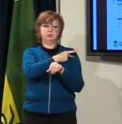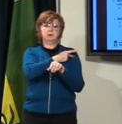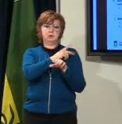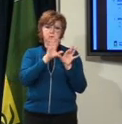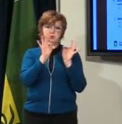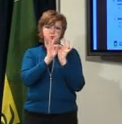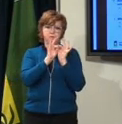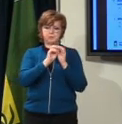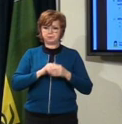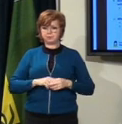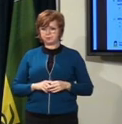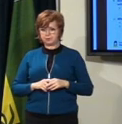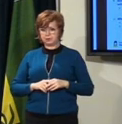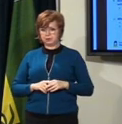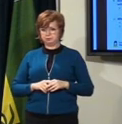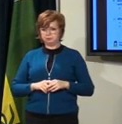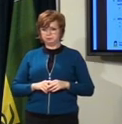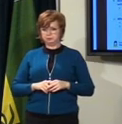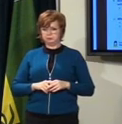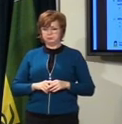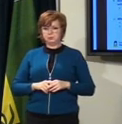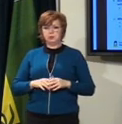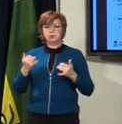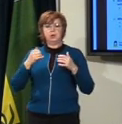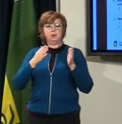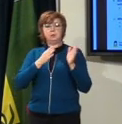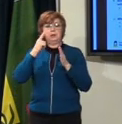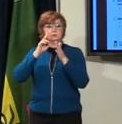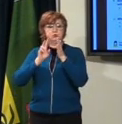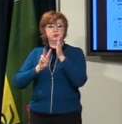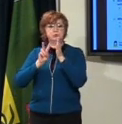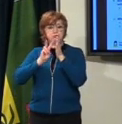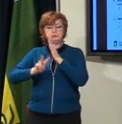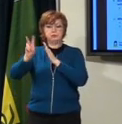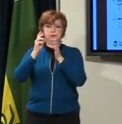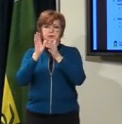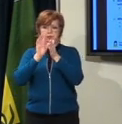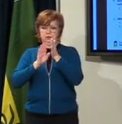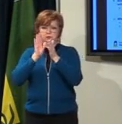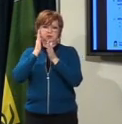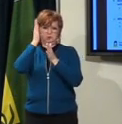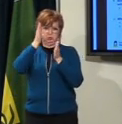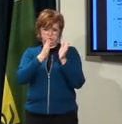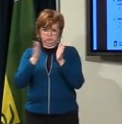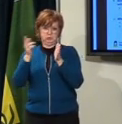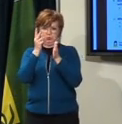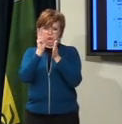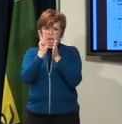In terms of our defensive strategy, looking ahead 2 weeks, we have a targeted ICU